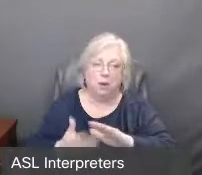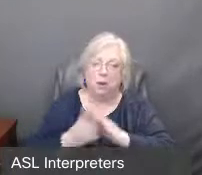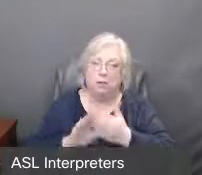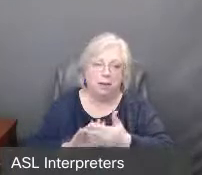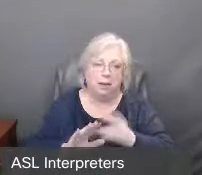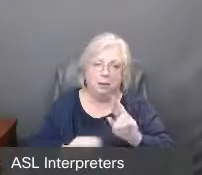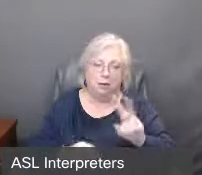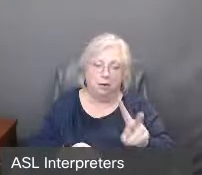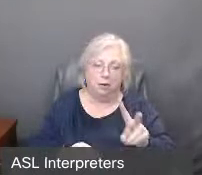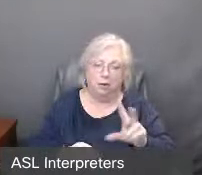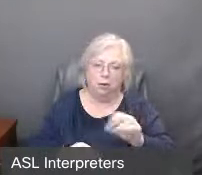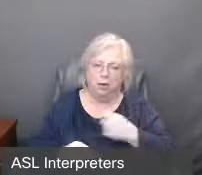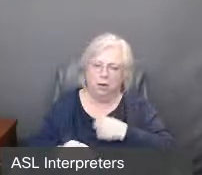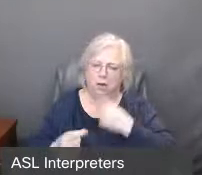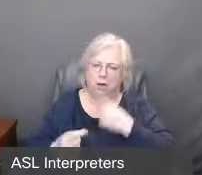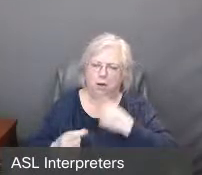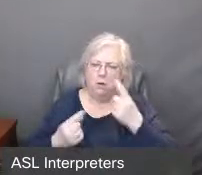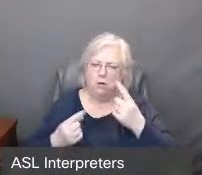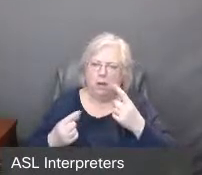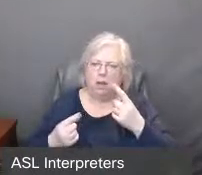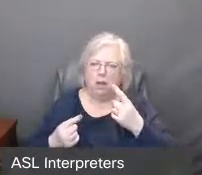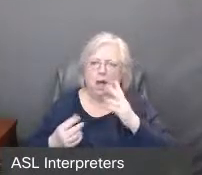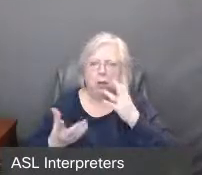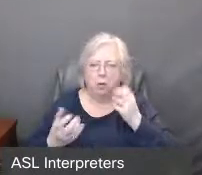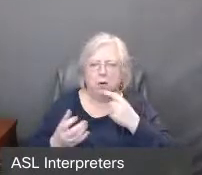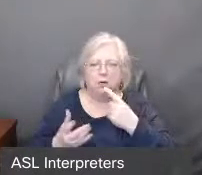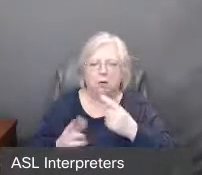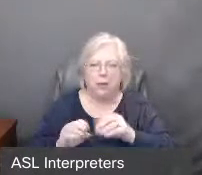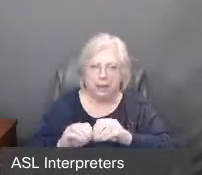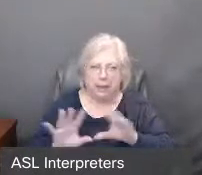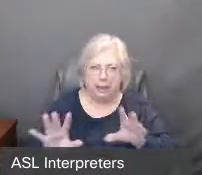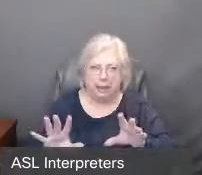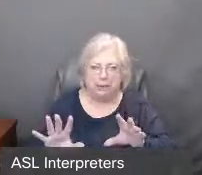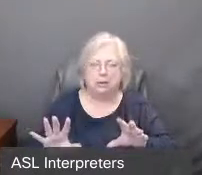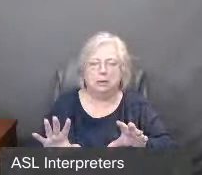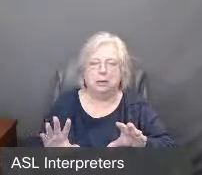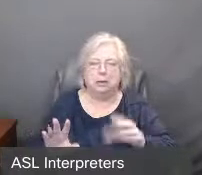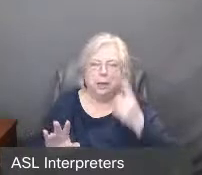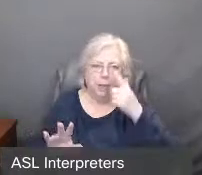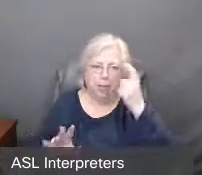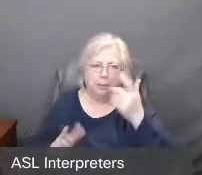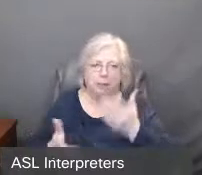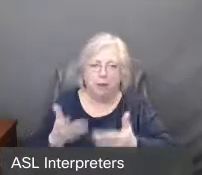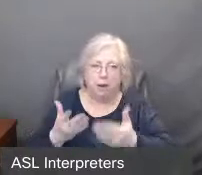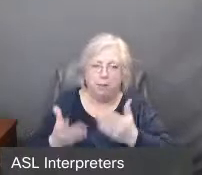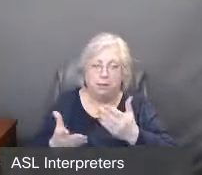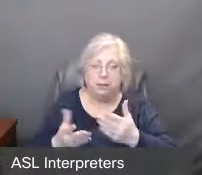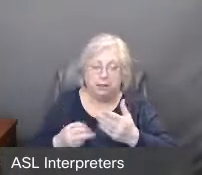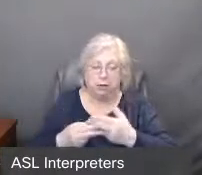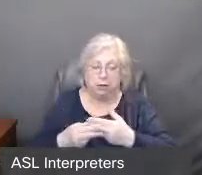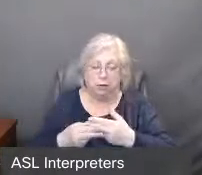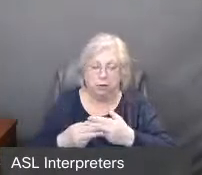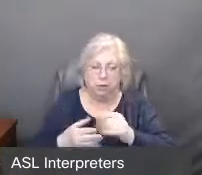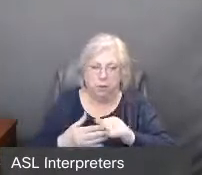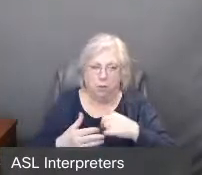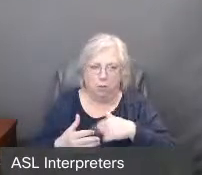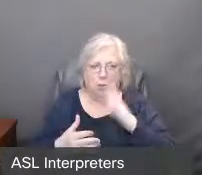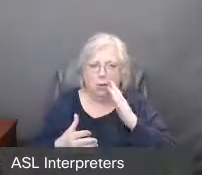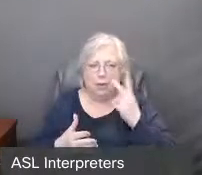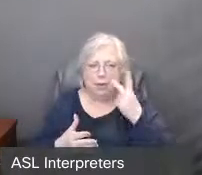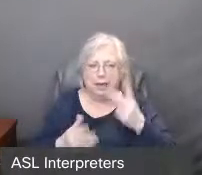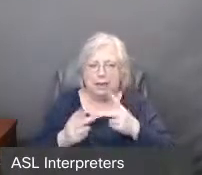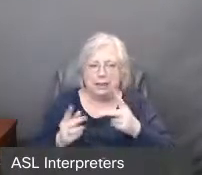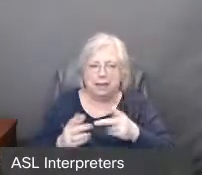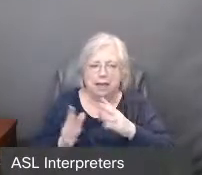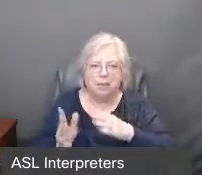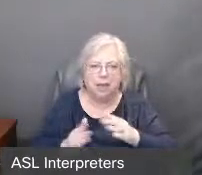I'm wondering, I just want to set the record straight on that. It's probably imminent. We're going to see some type of site plan within the